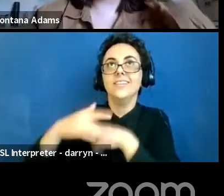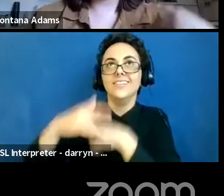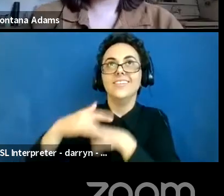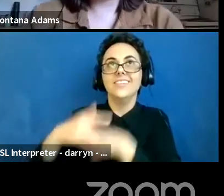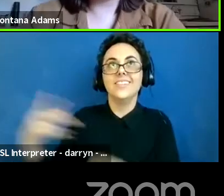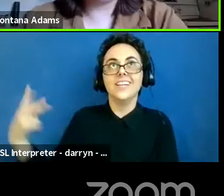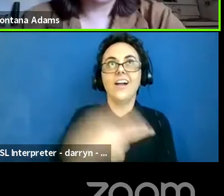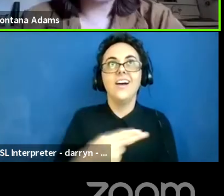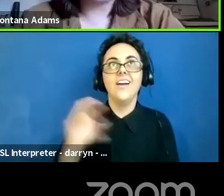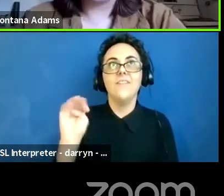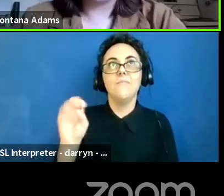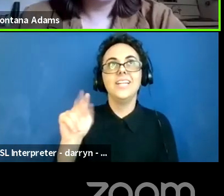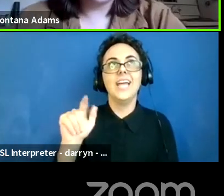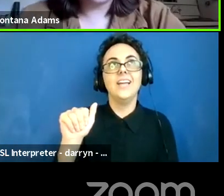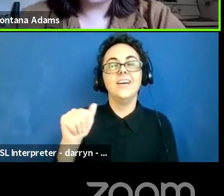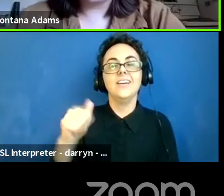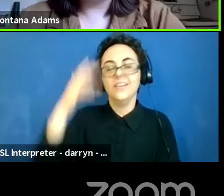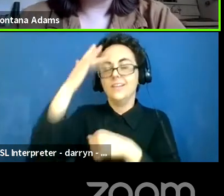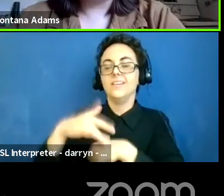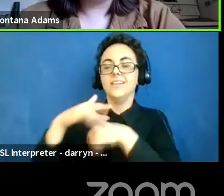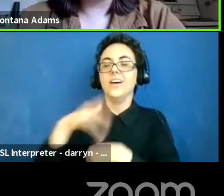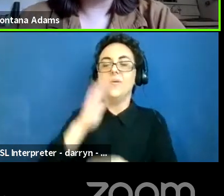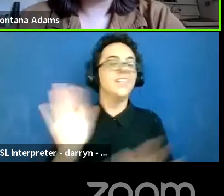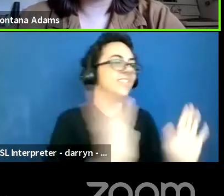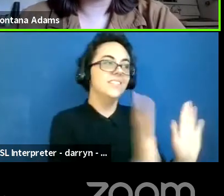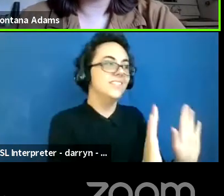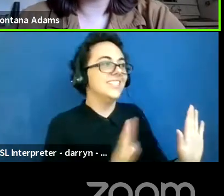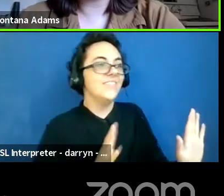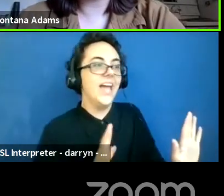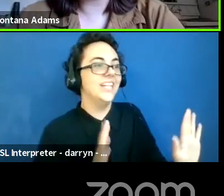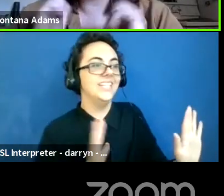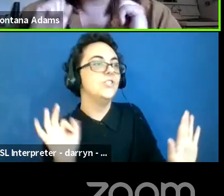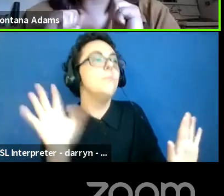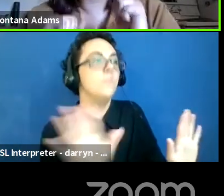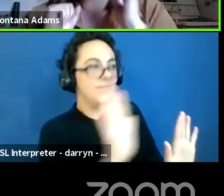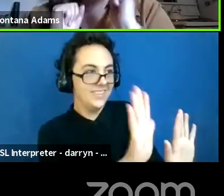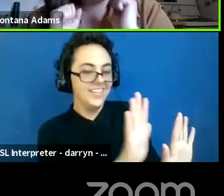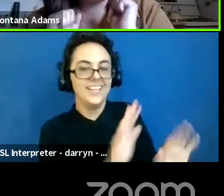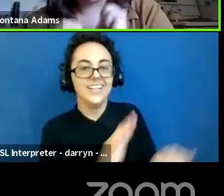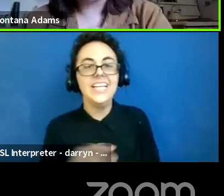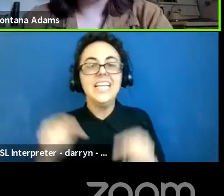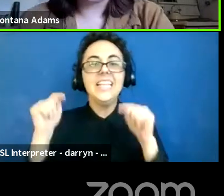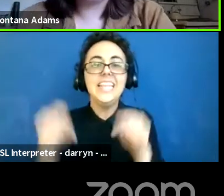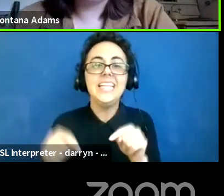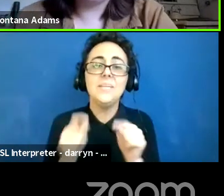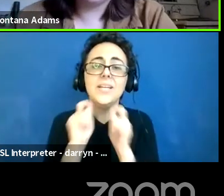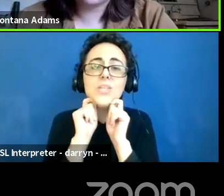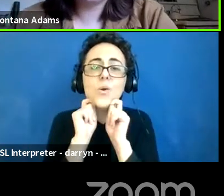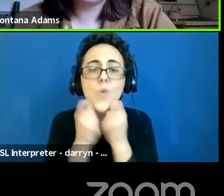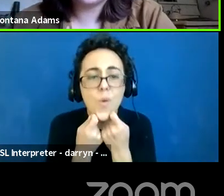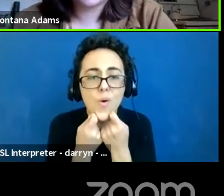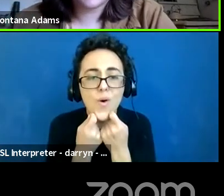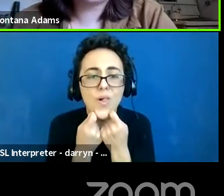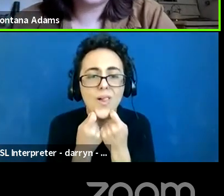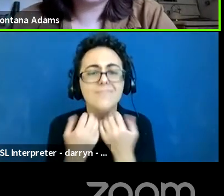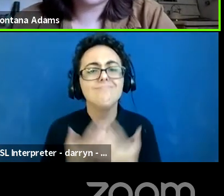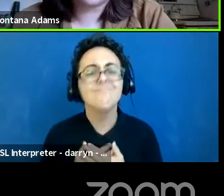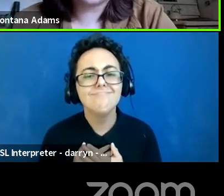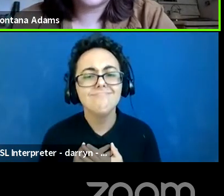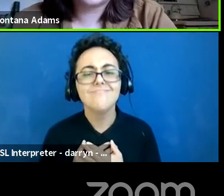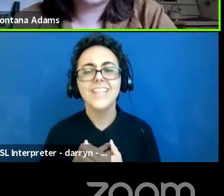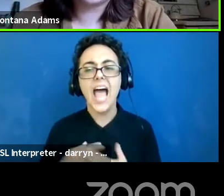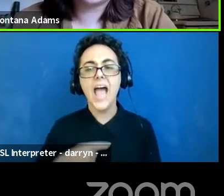that. I get it. This has been so cool. Like, I've really missed having